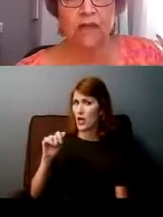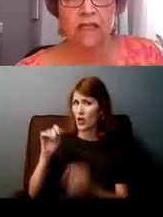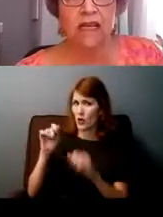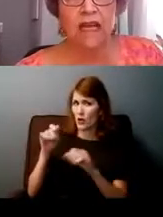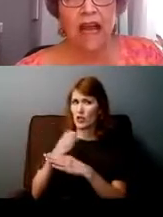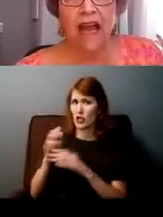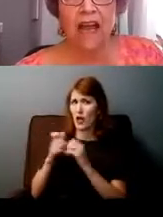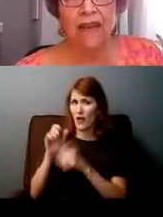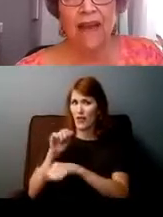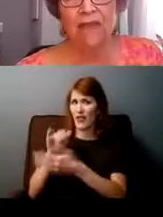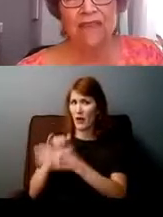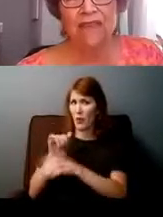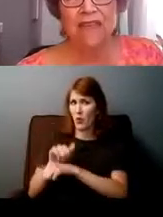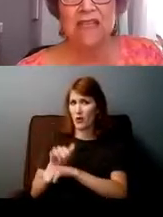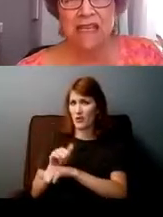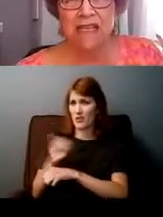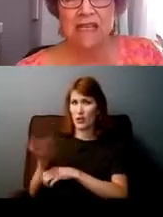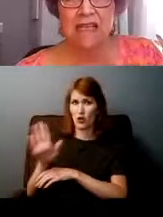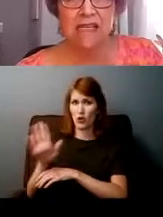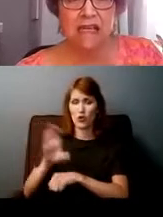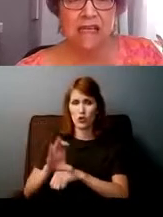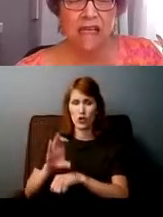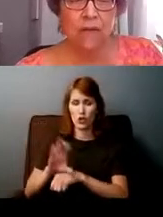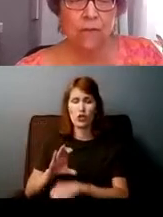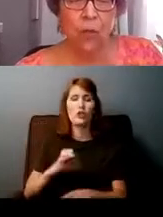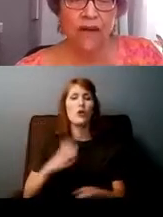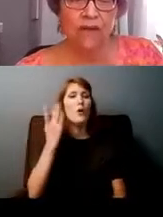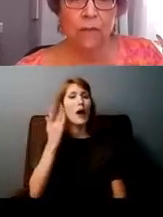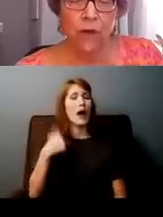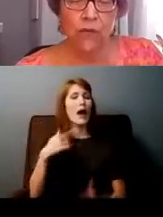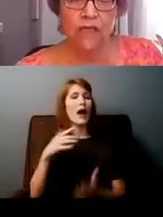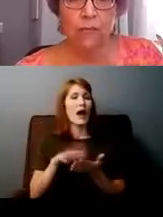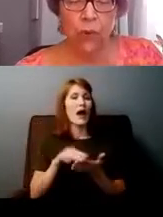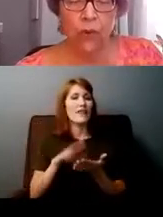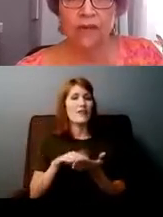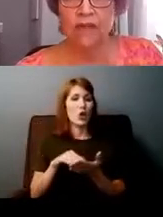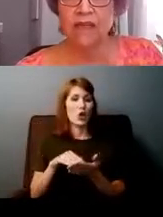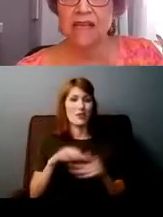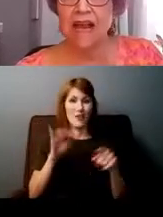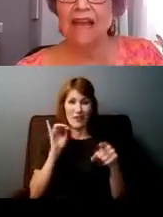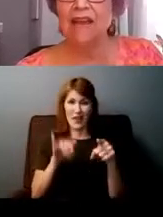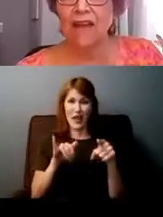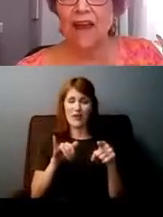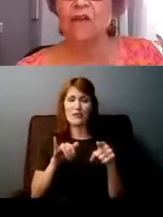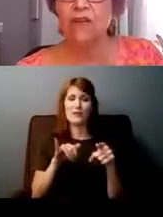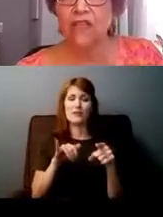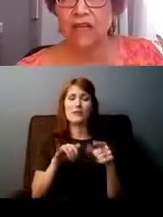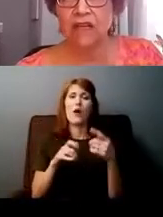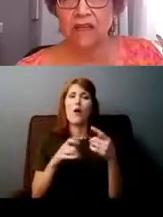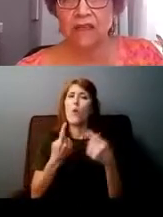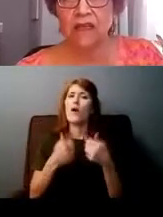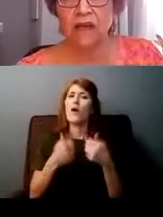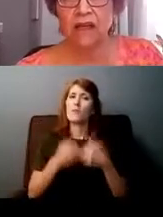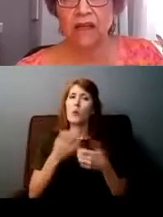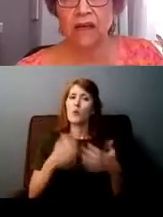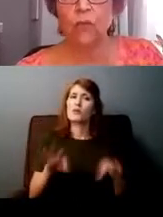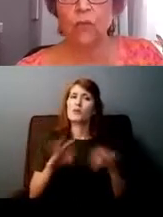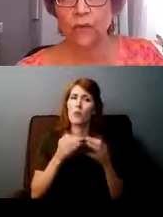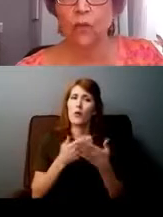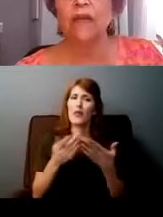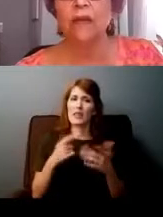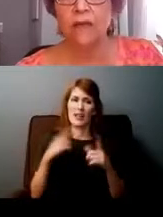church, because I've found that this is one of the most important things I have ever done